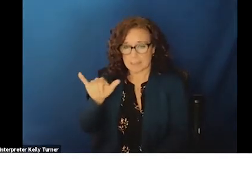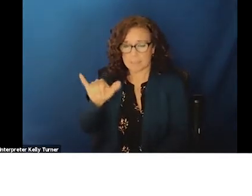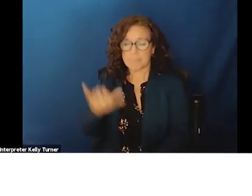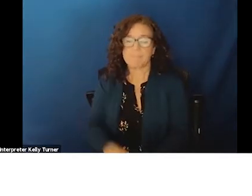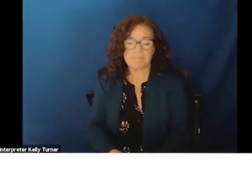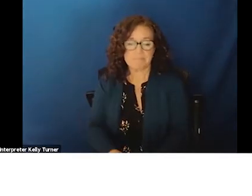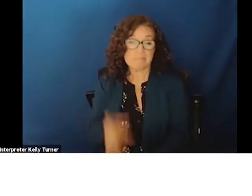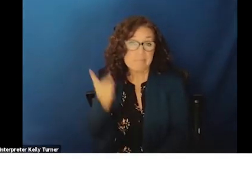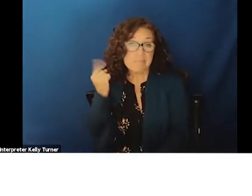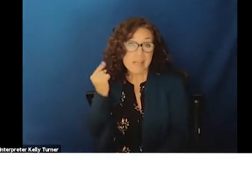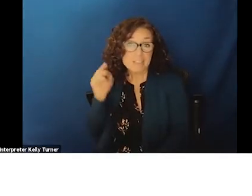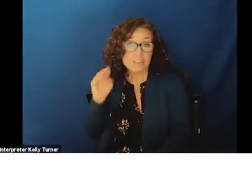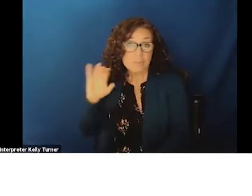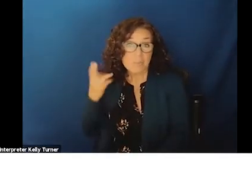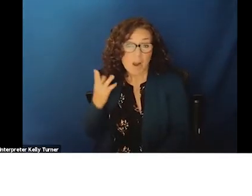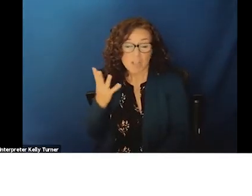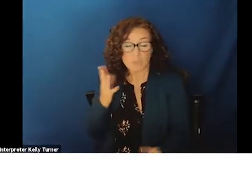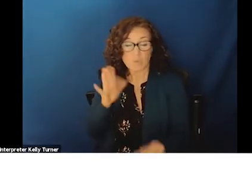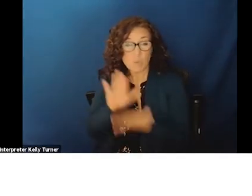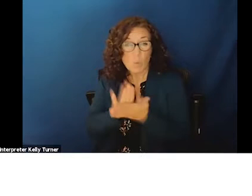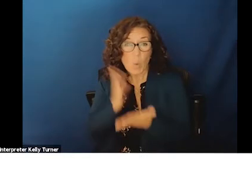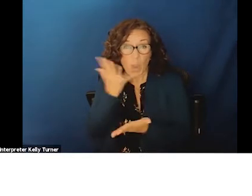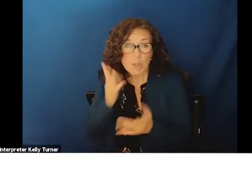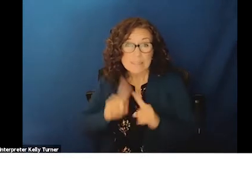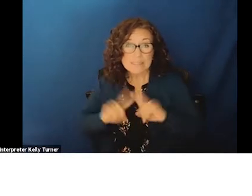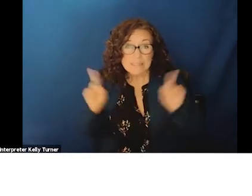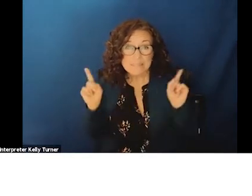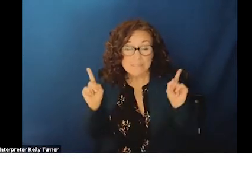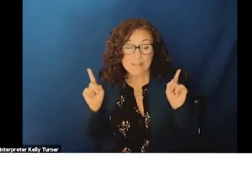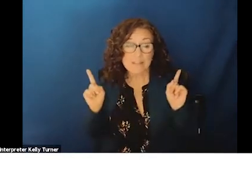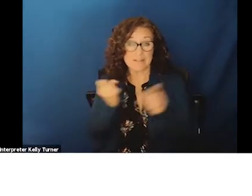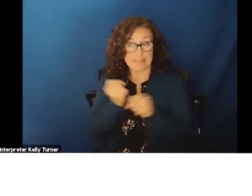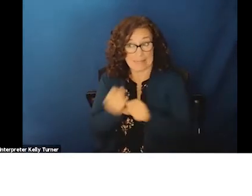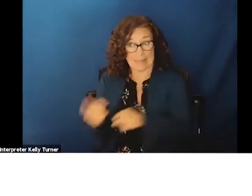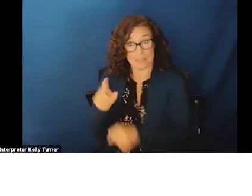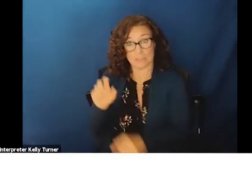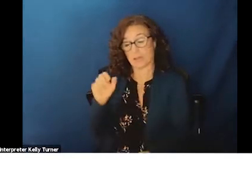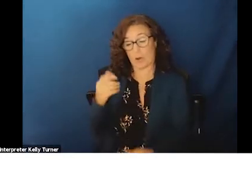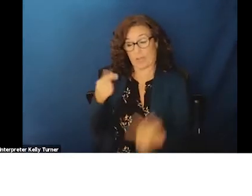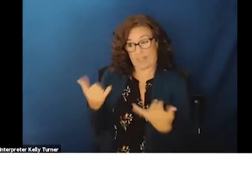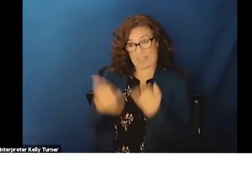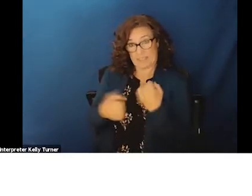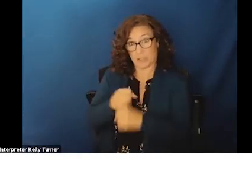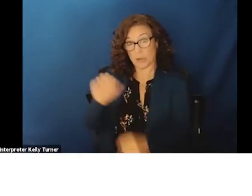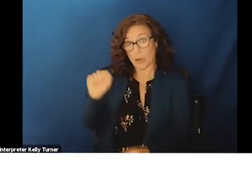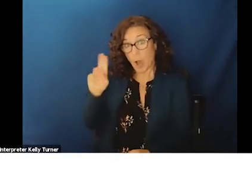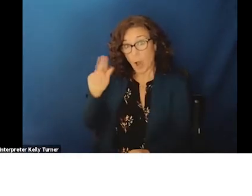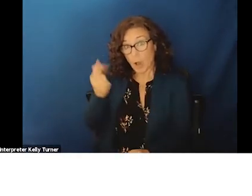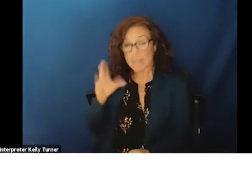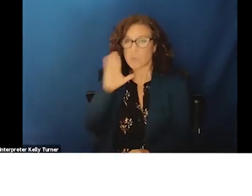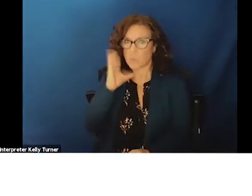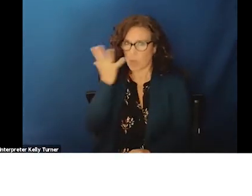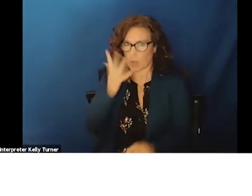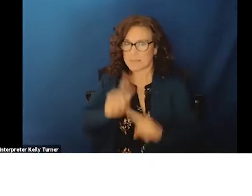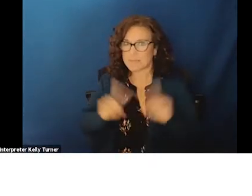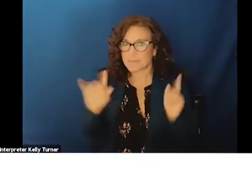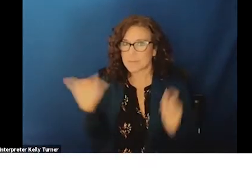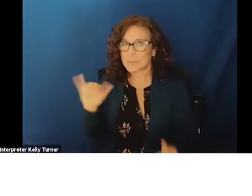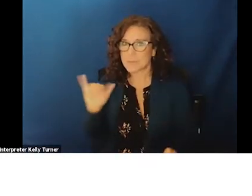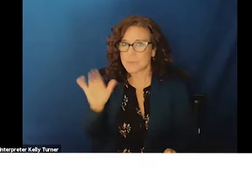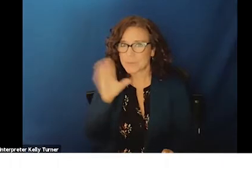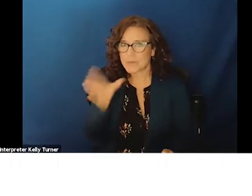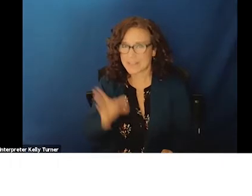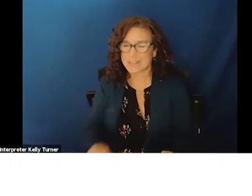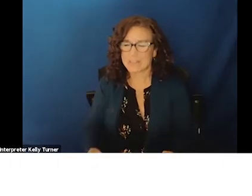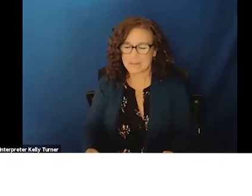next August is going to look much different than it did 8 months ago, and that's a good thing. So